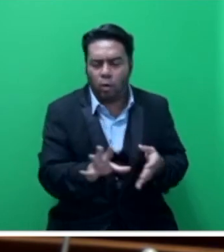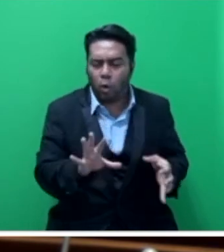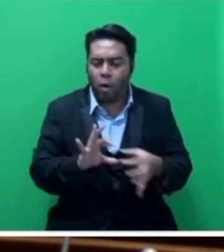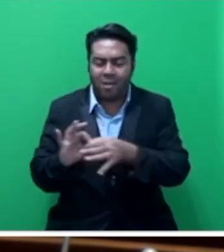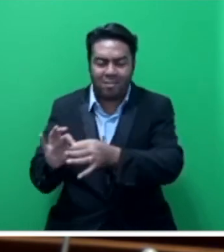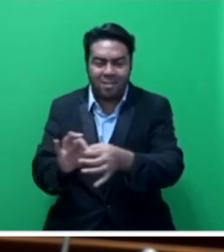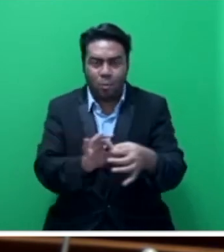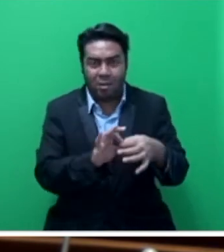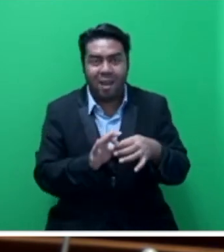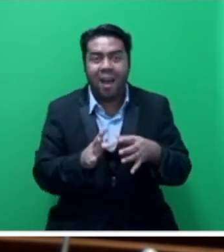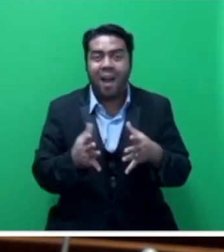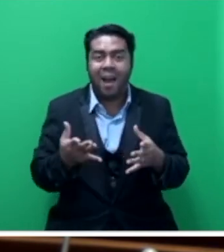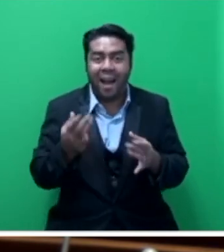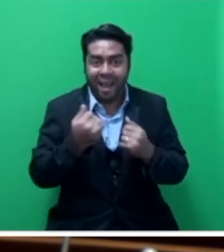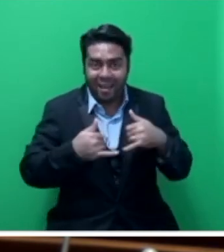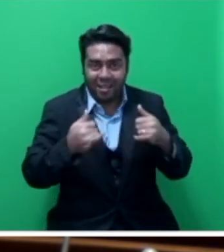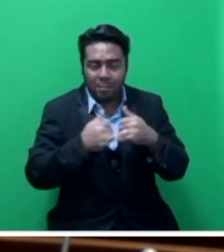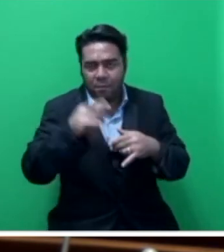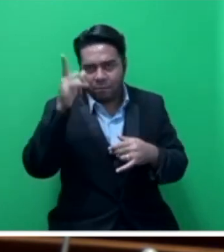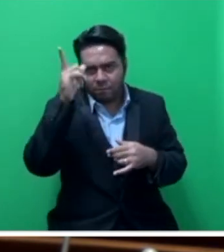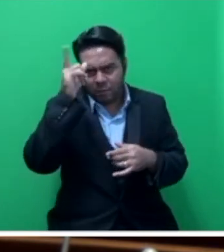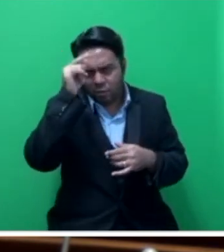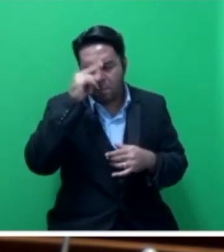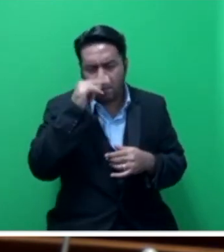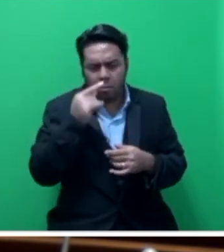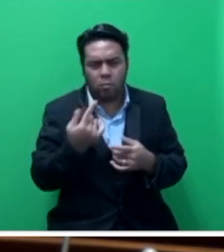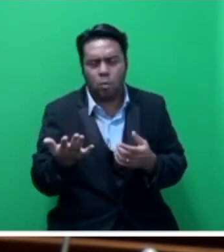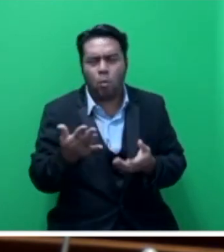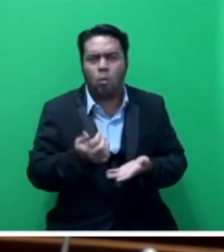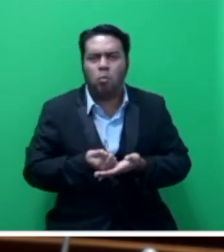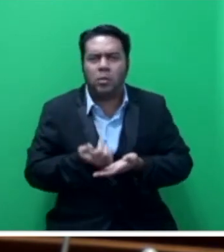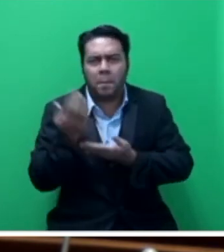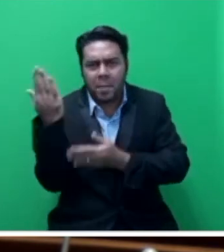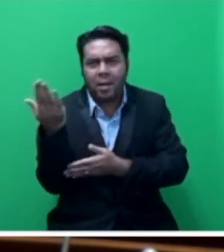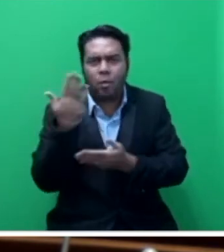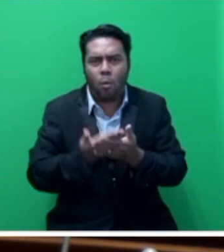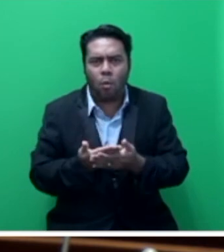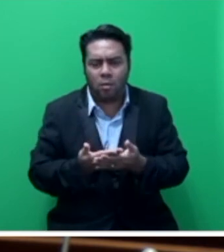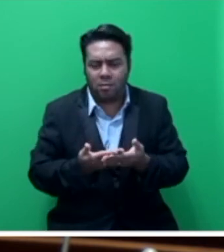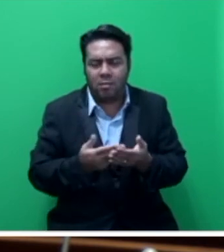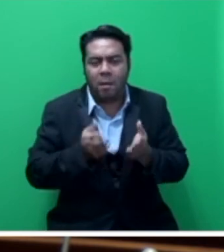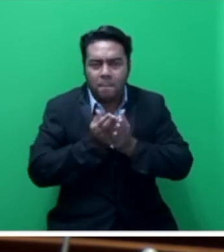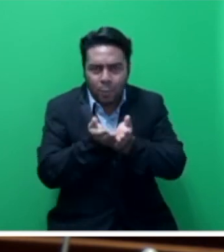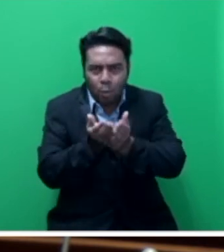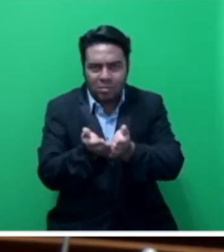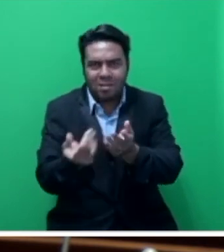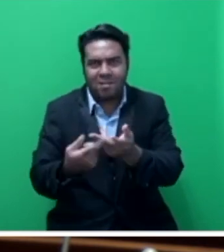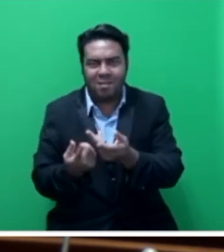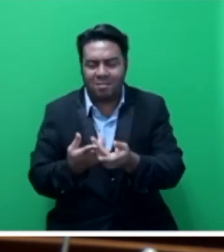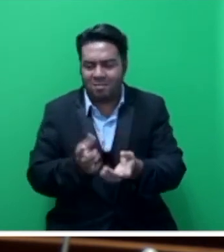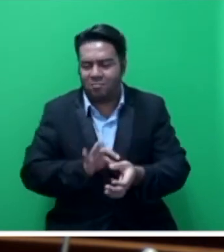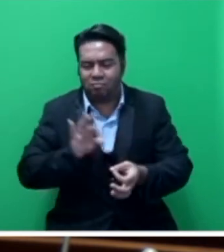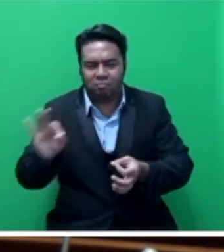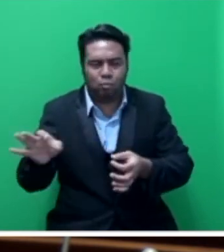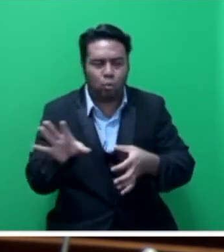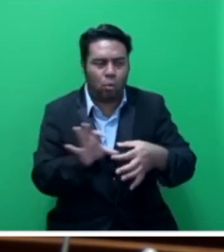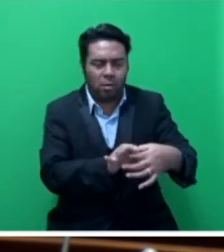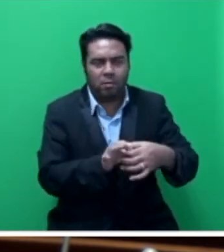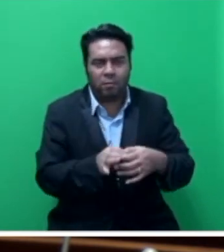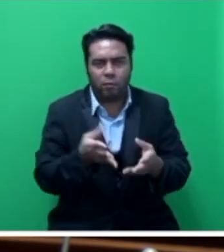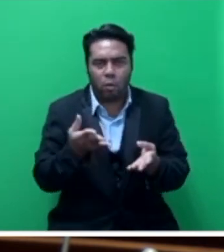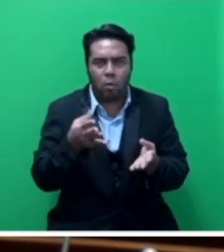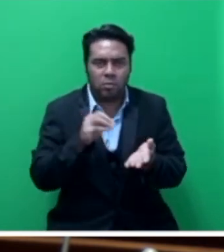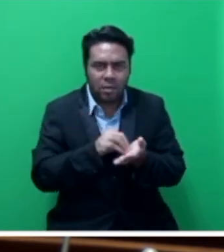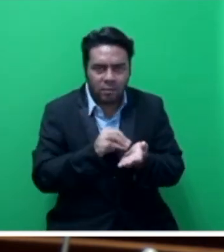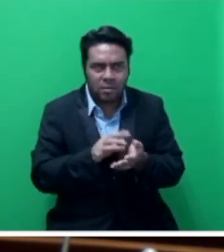but also Fijians would rely on maritime connectivity. Mr. Speaker, sir, the GSS and also private